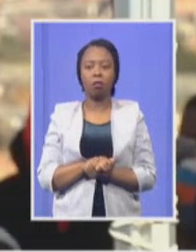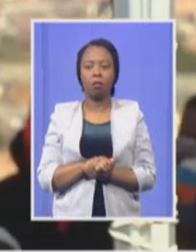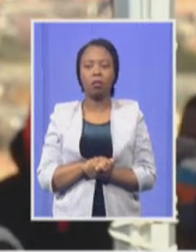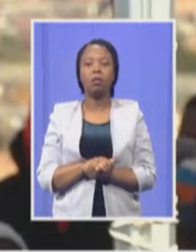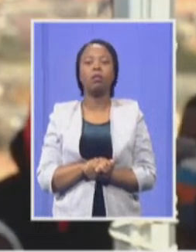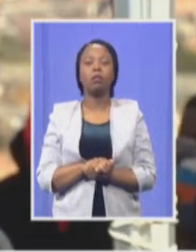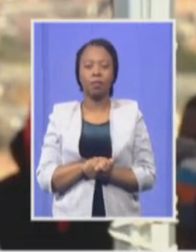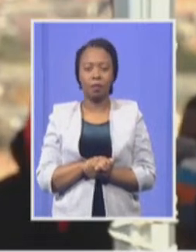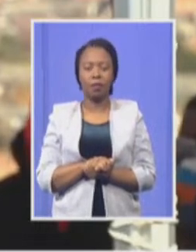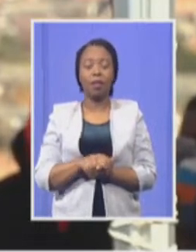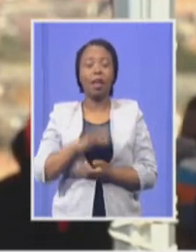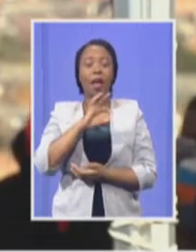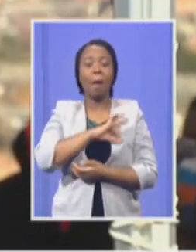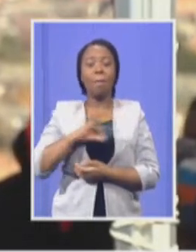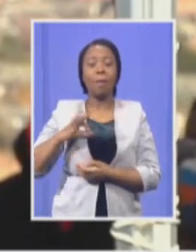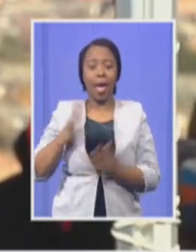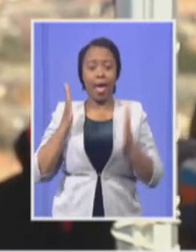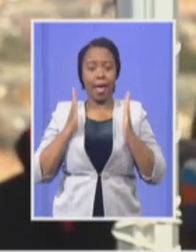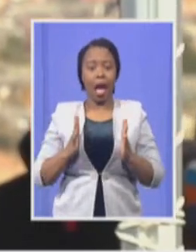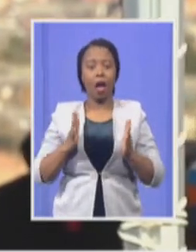umeya batukhona la